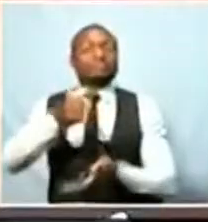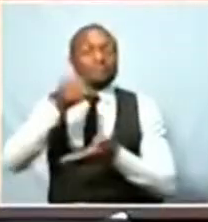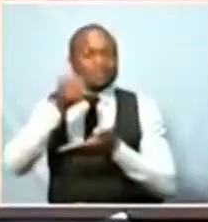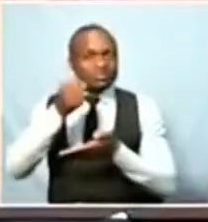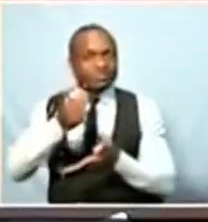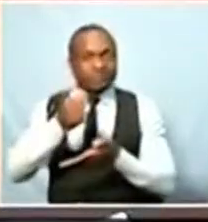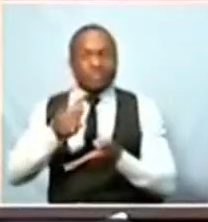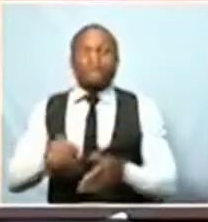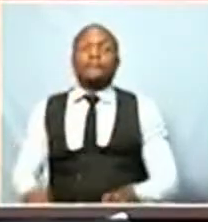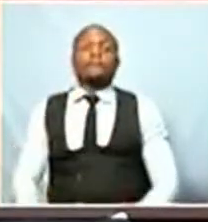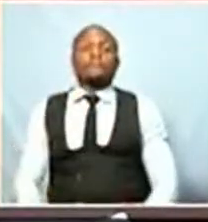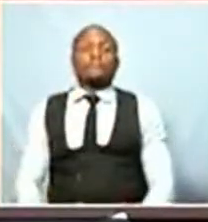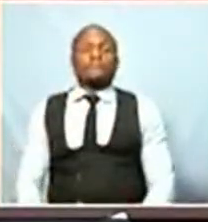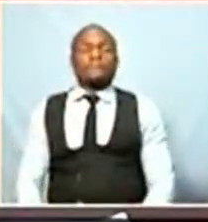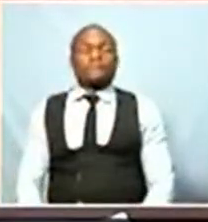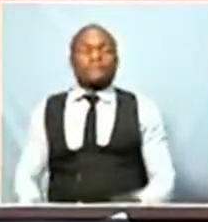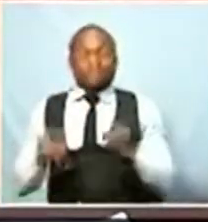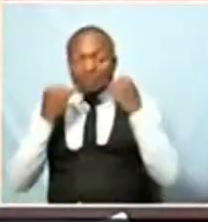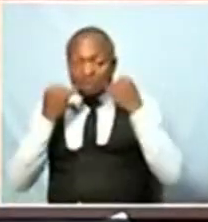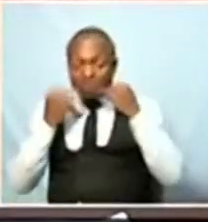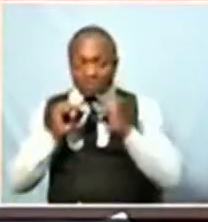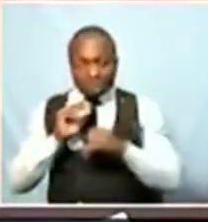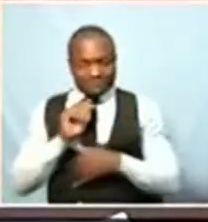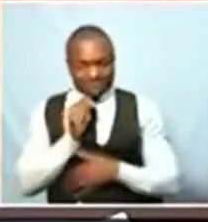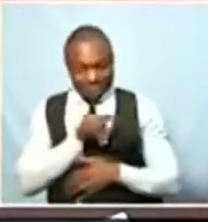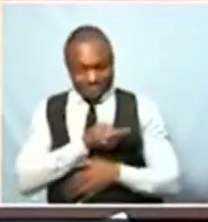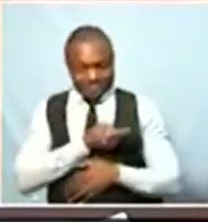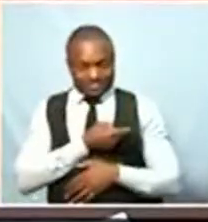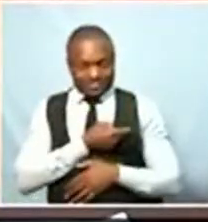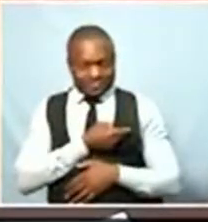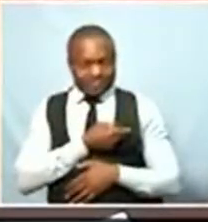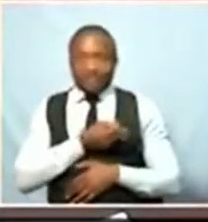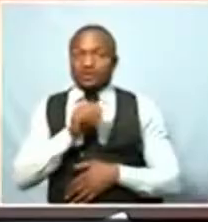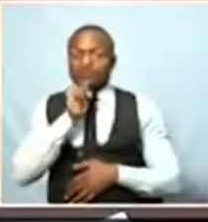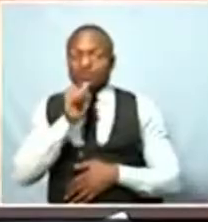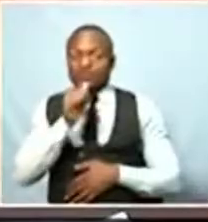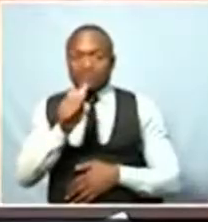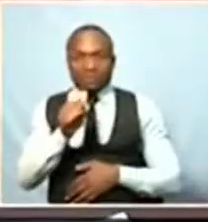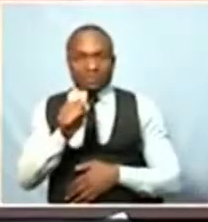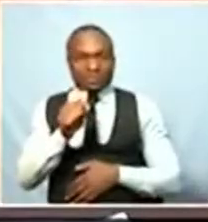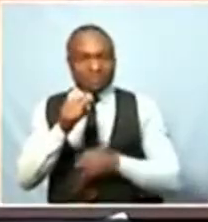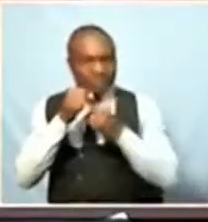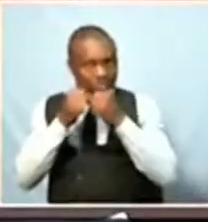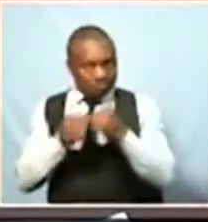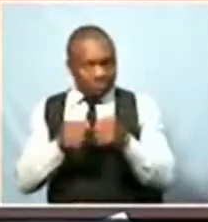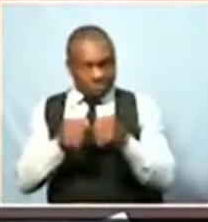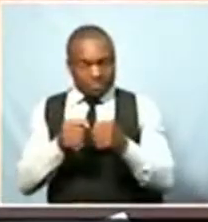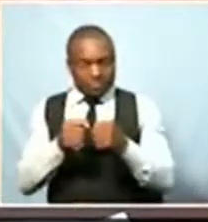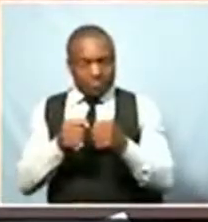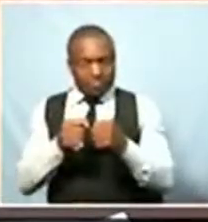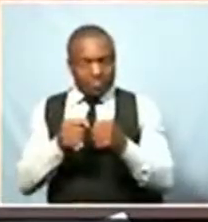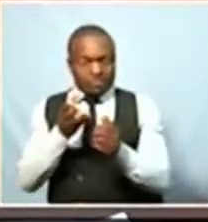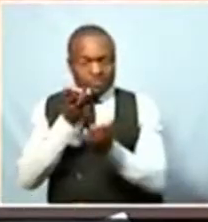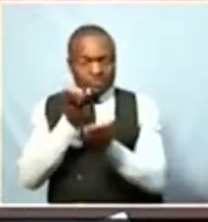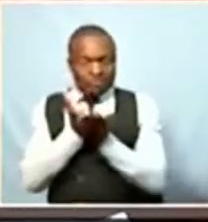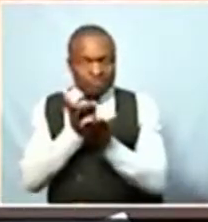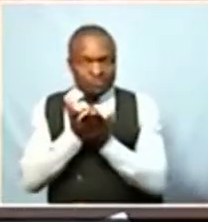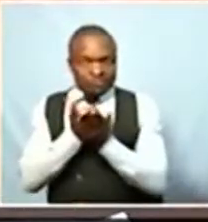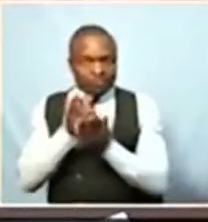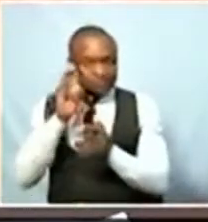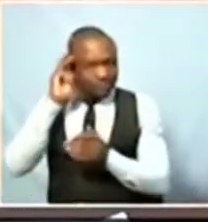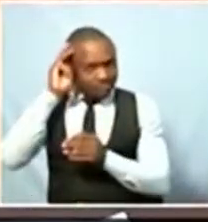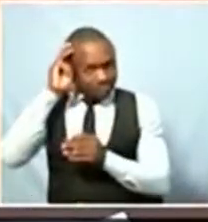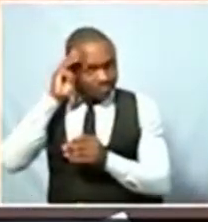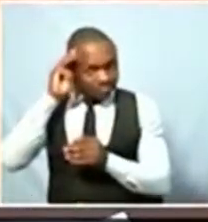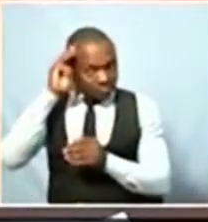are you telling us we were not on firm ground to request the Minister of